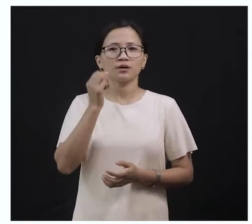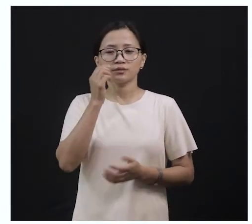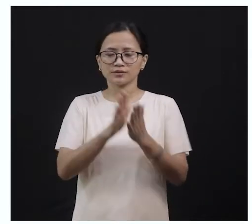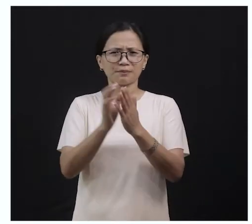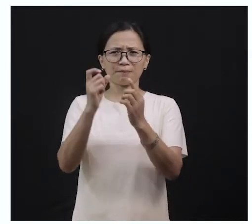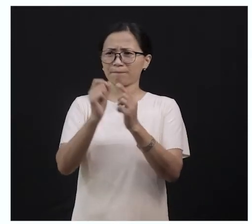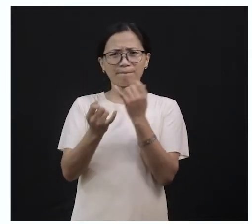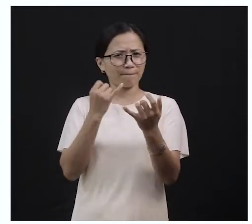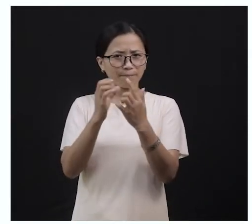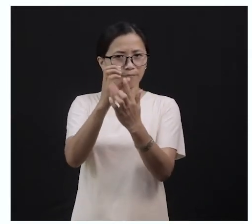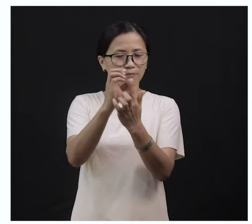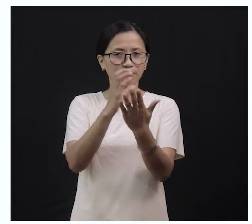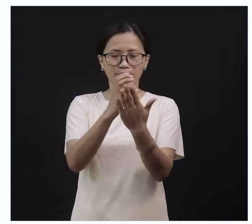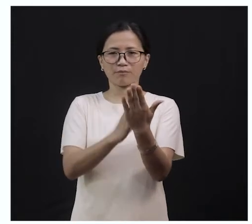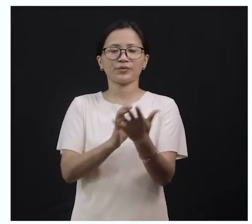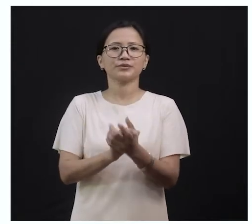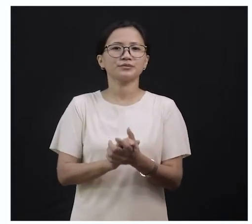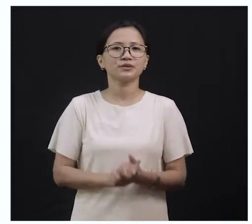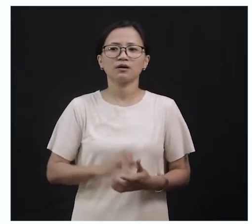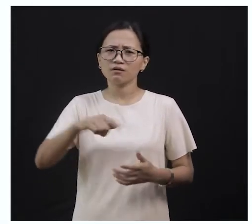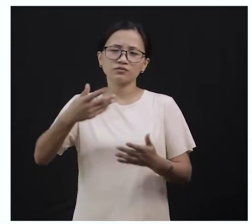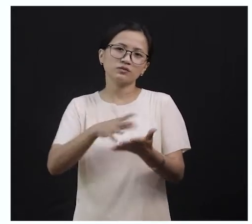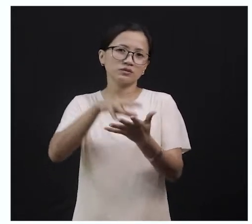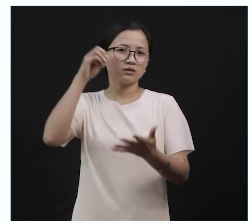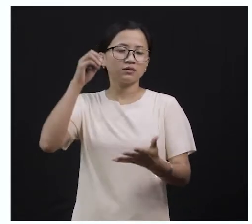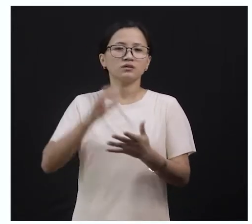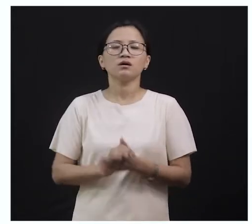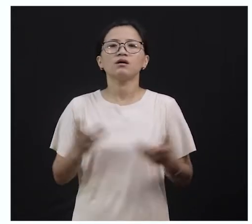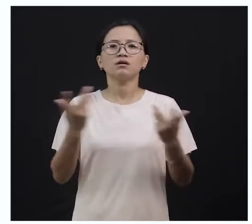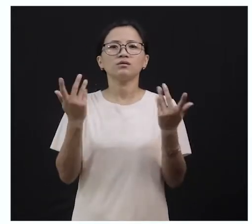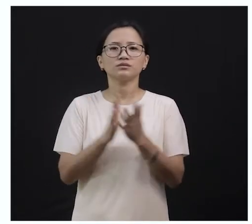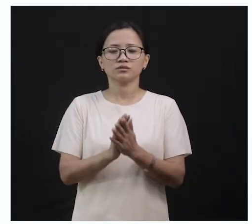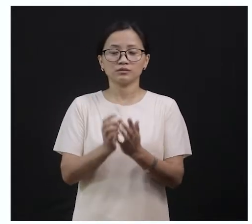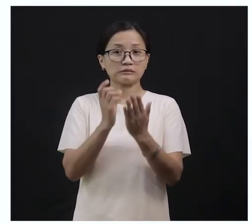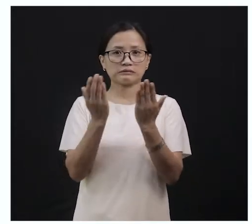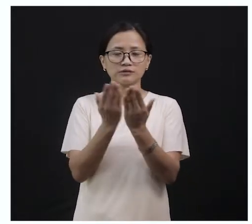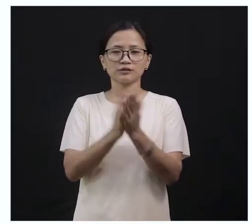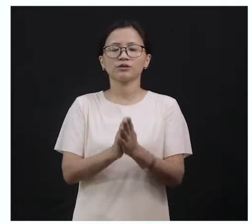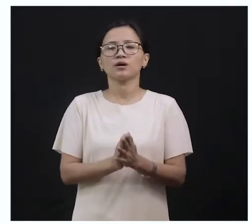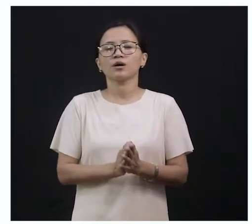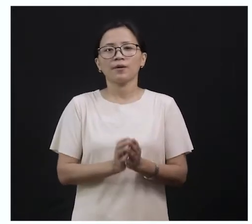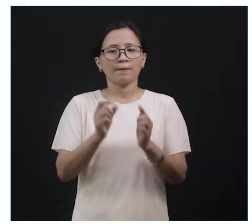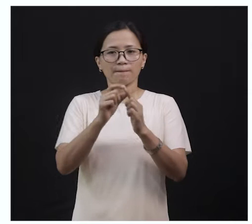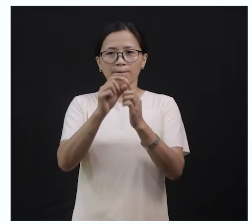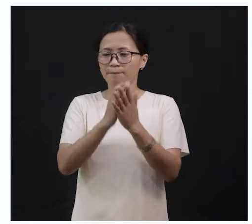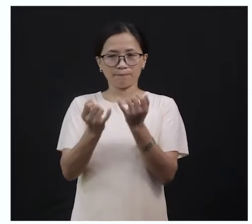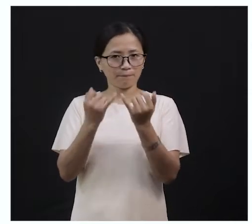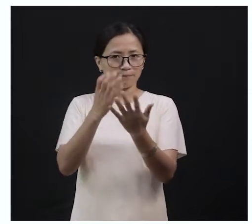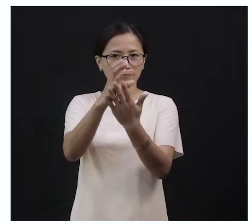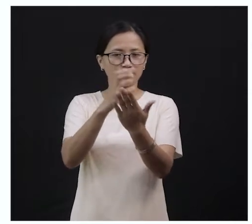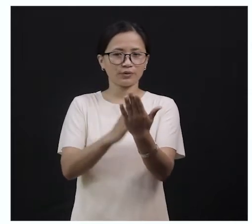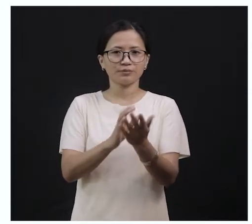poem and after learning this poem we will learn how to recite the poem properly and we will also